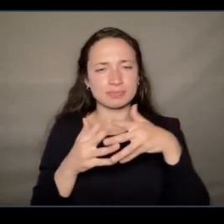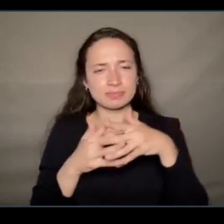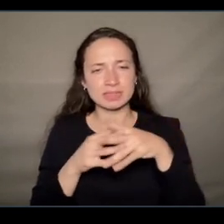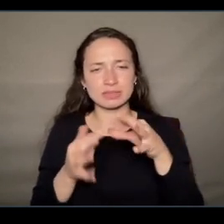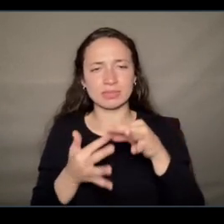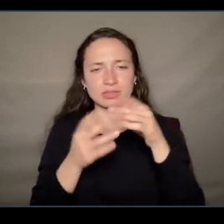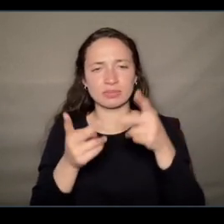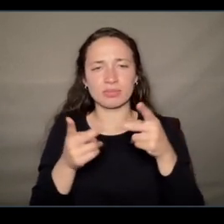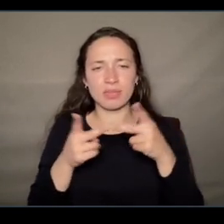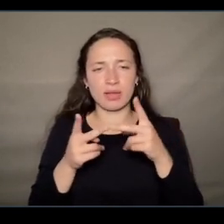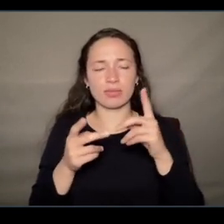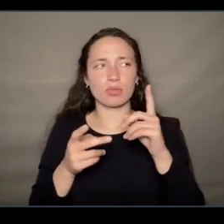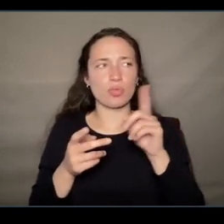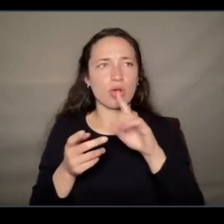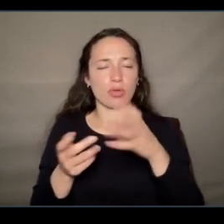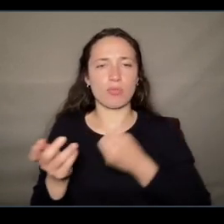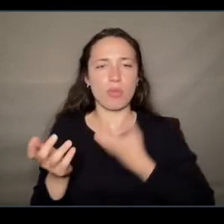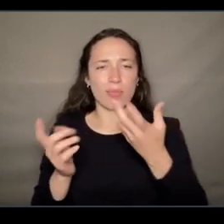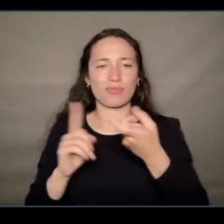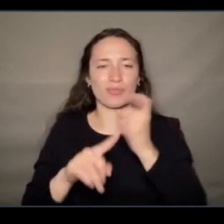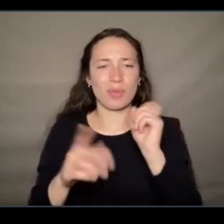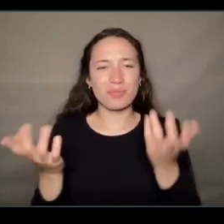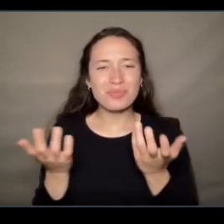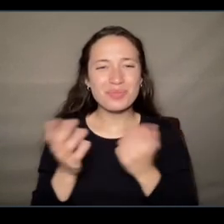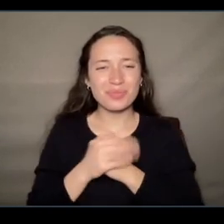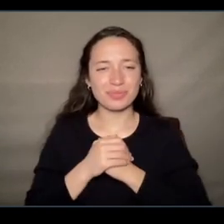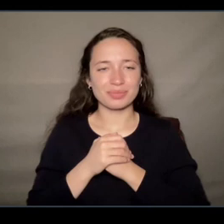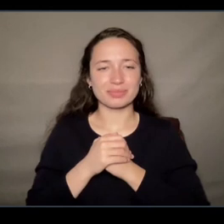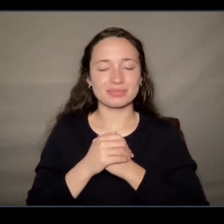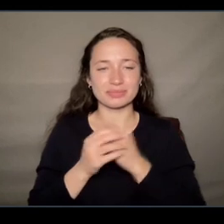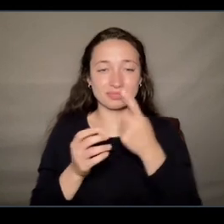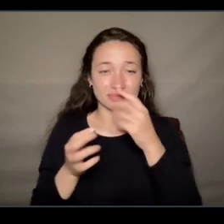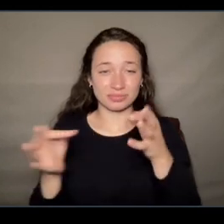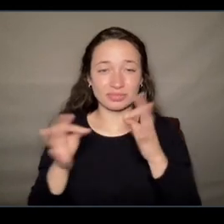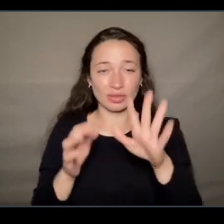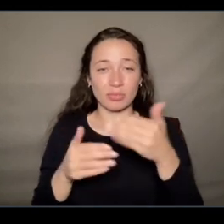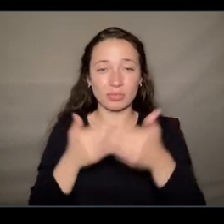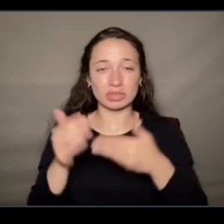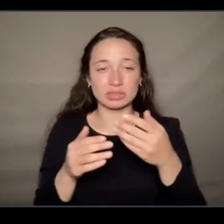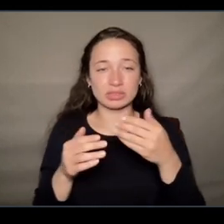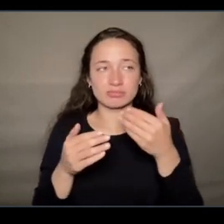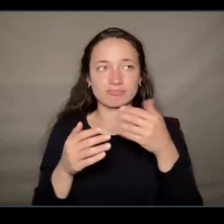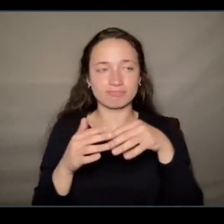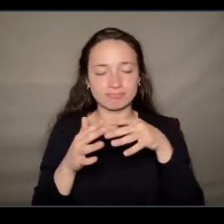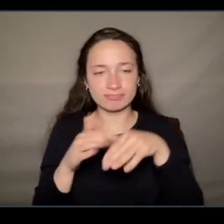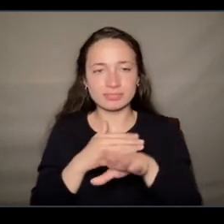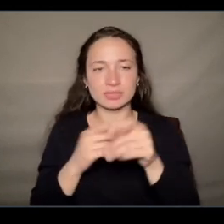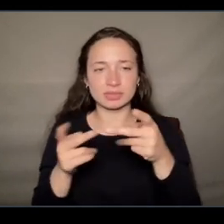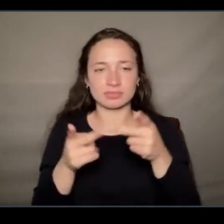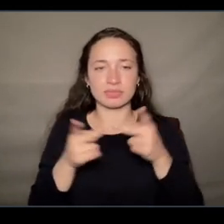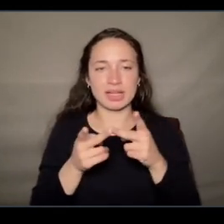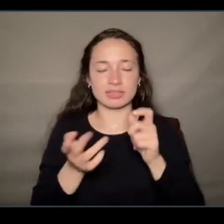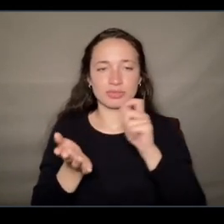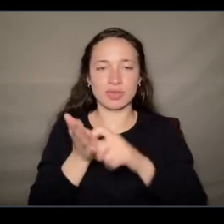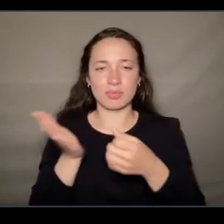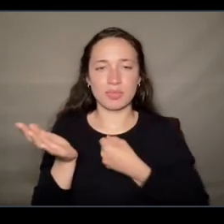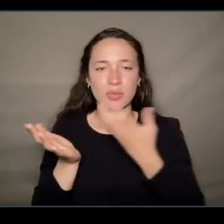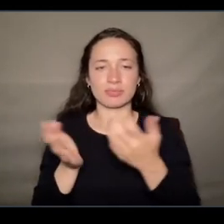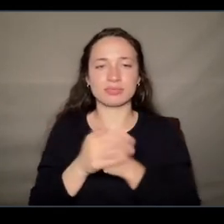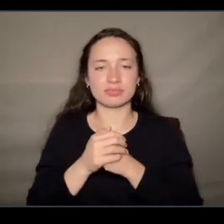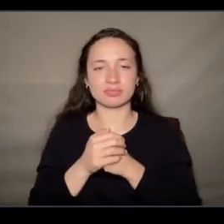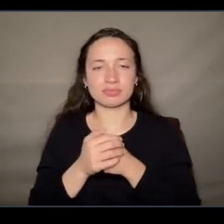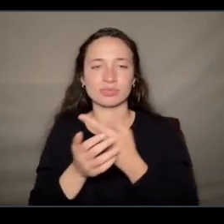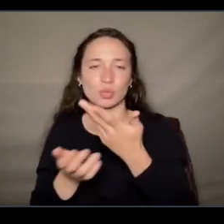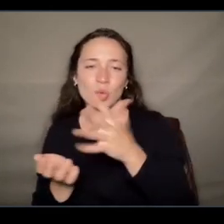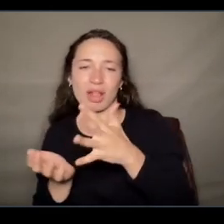this special place from which the poems arise. Can you describe your process of entering into this place? You kind